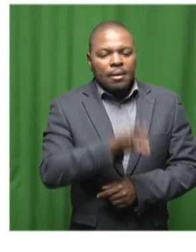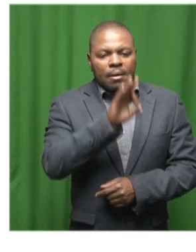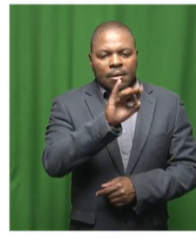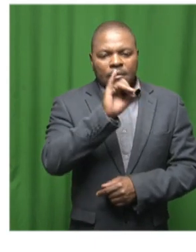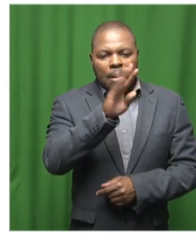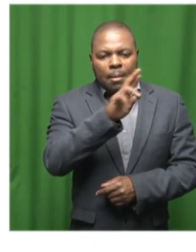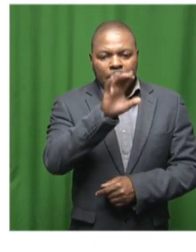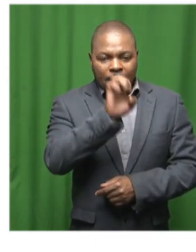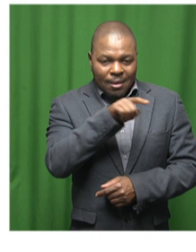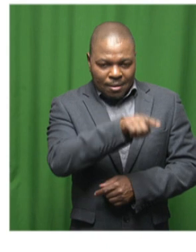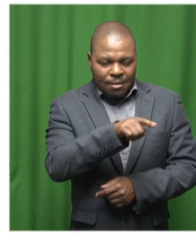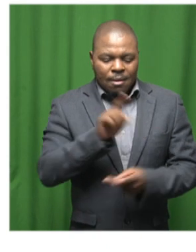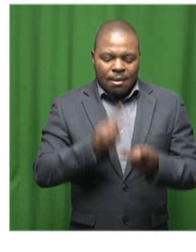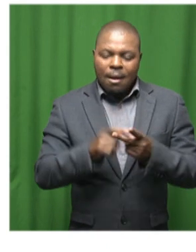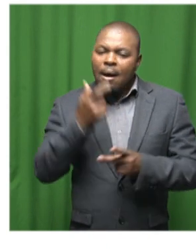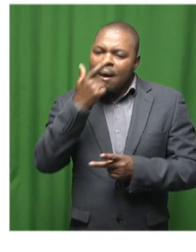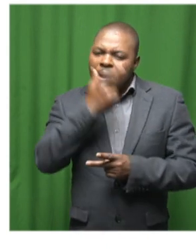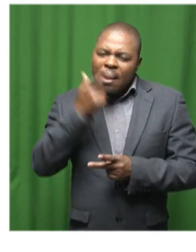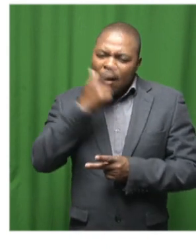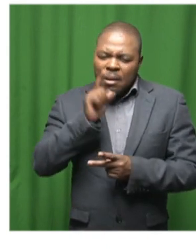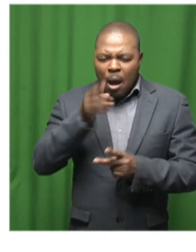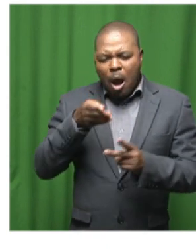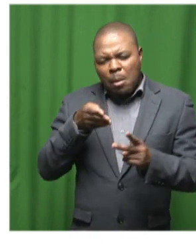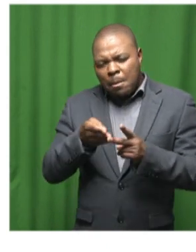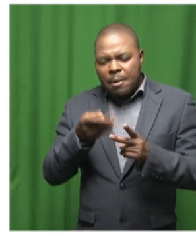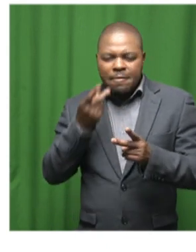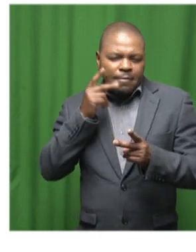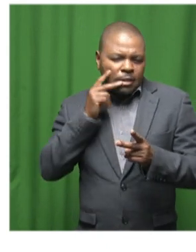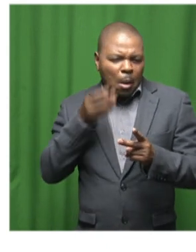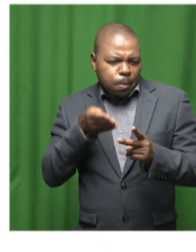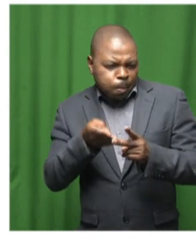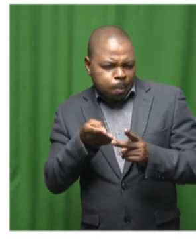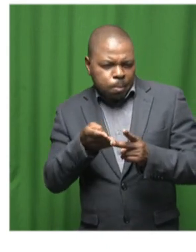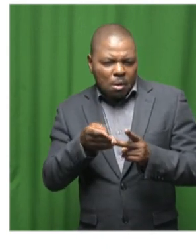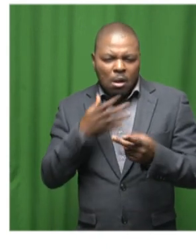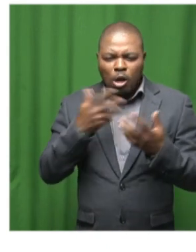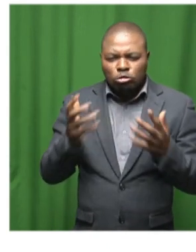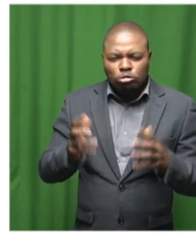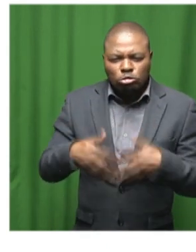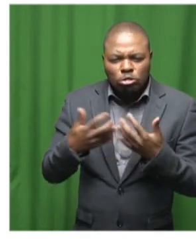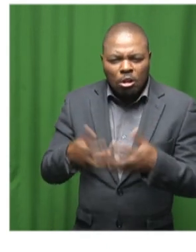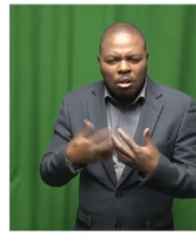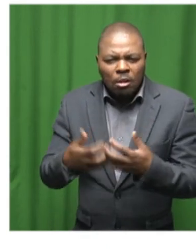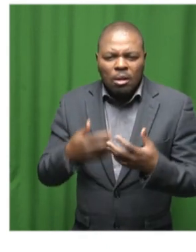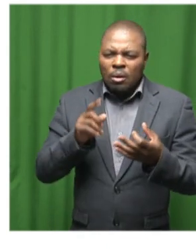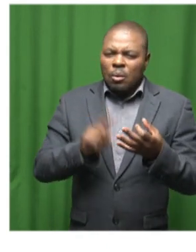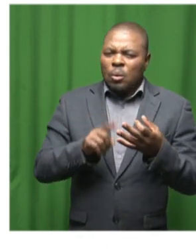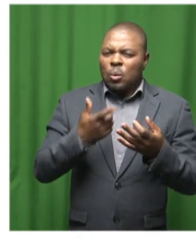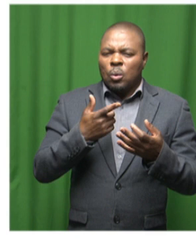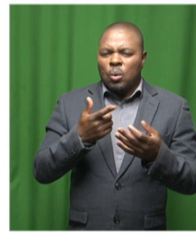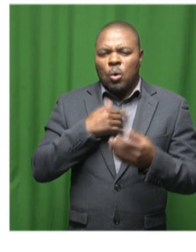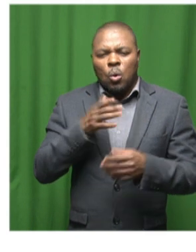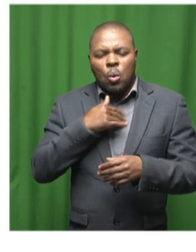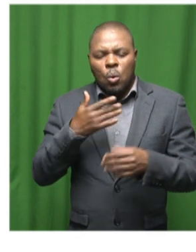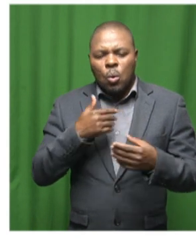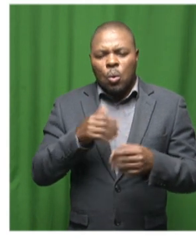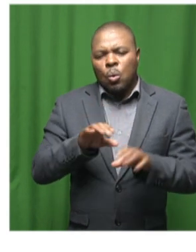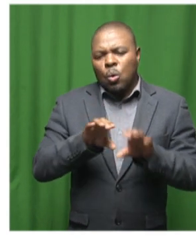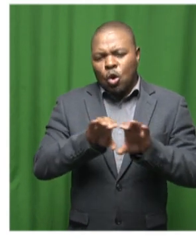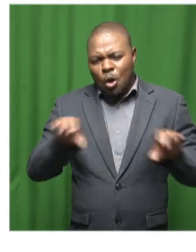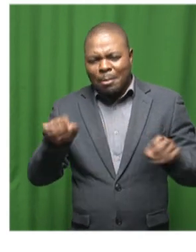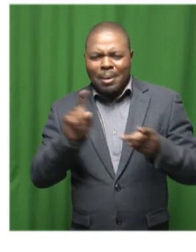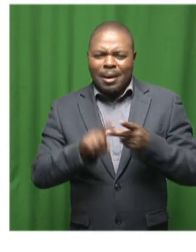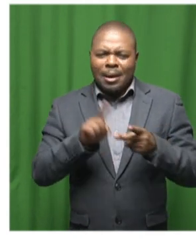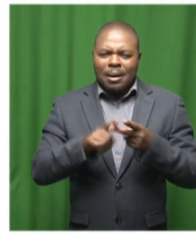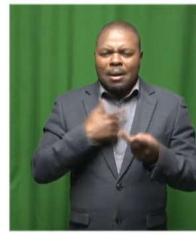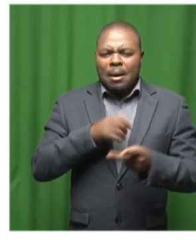your lunch that has some sort of a vegetable somehow, whether it's a salad or whether it's some cucumber or some broccoli or